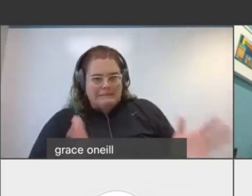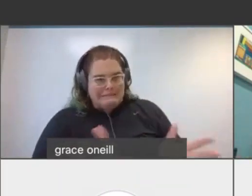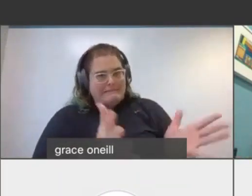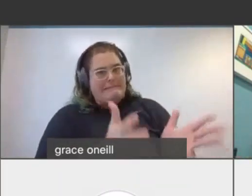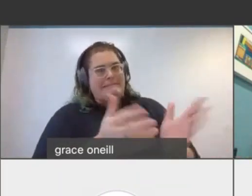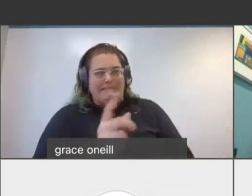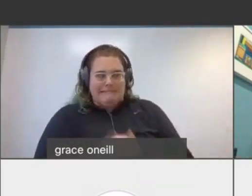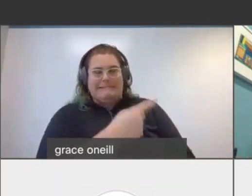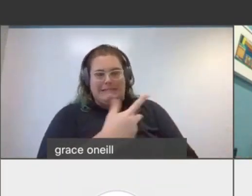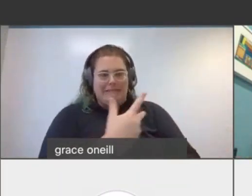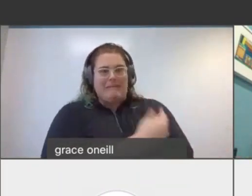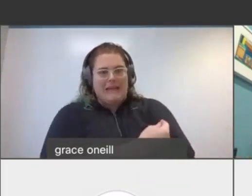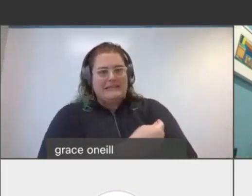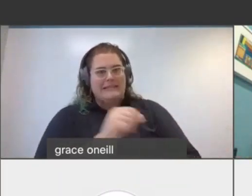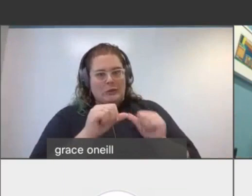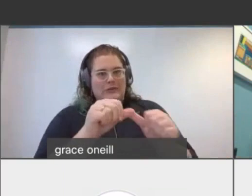vaccinated